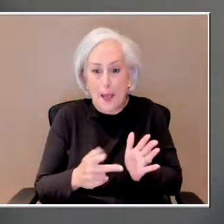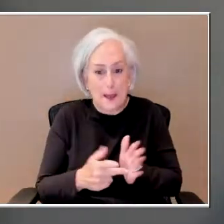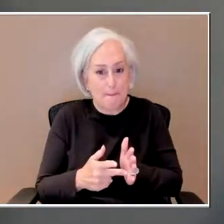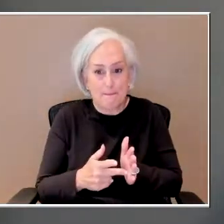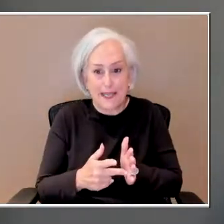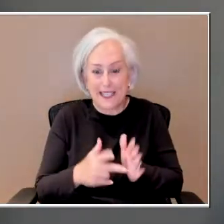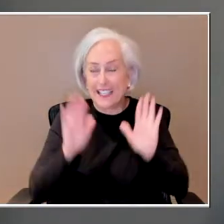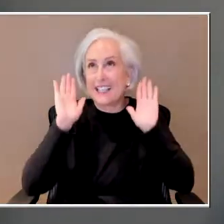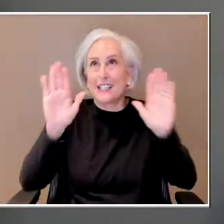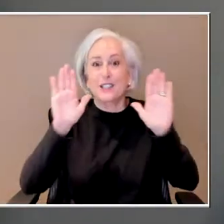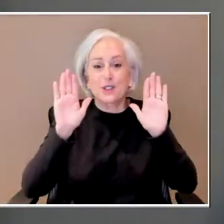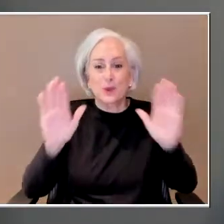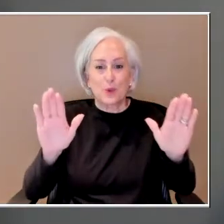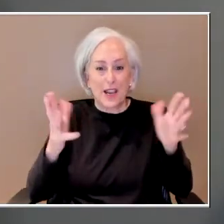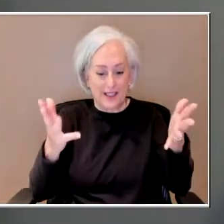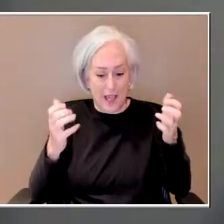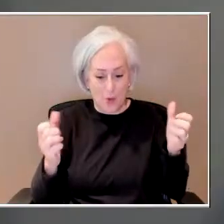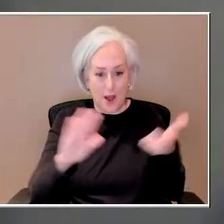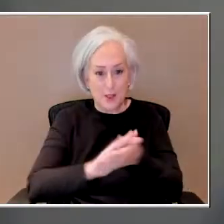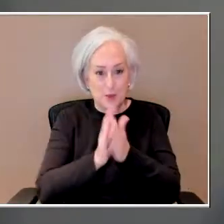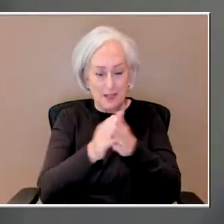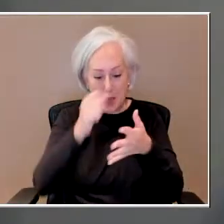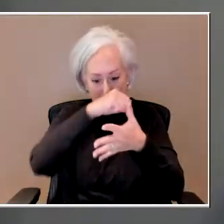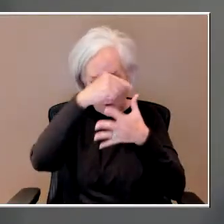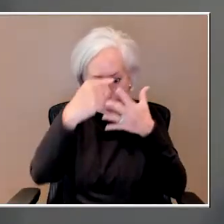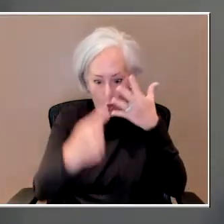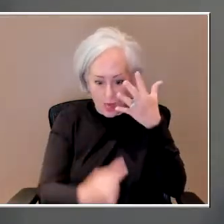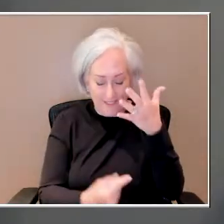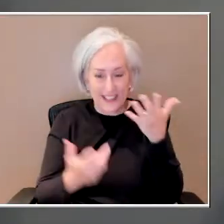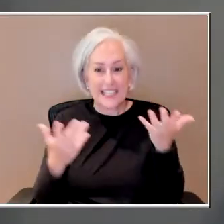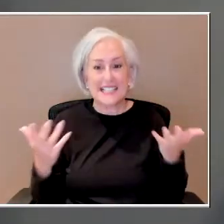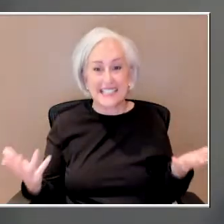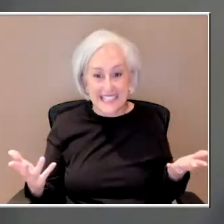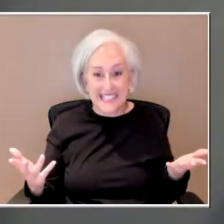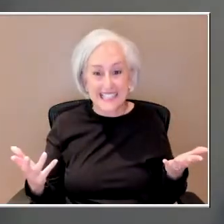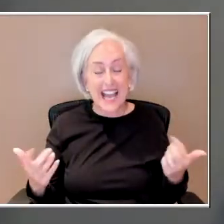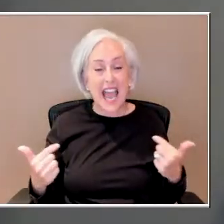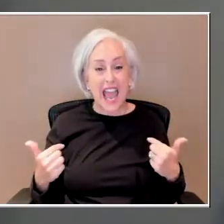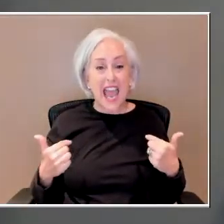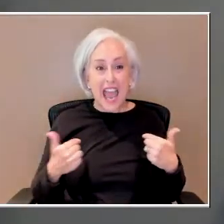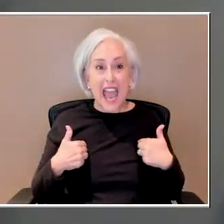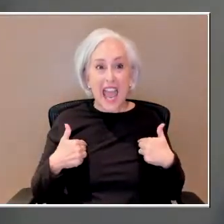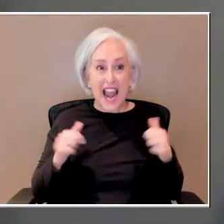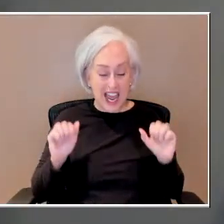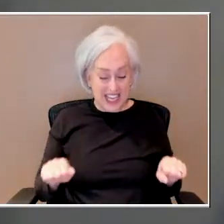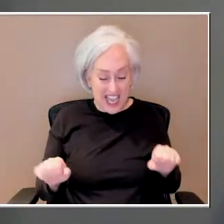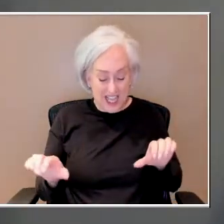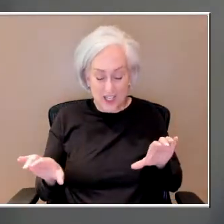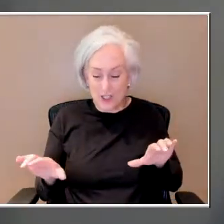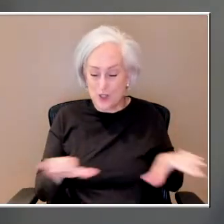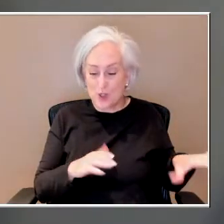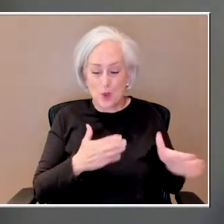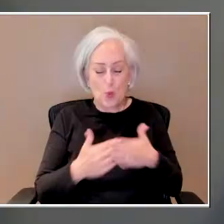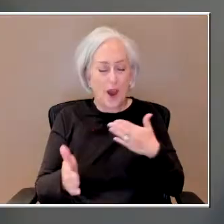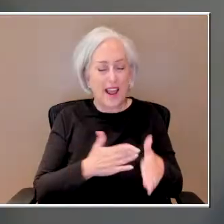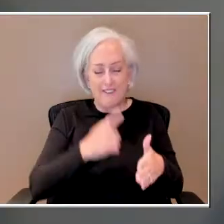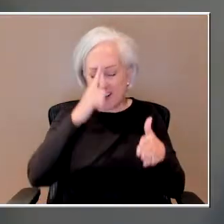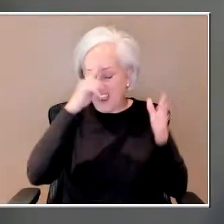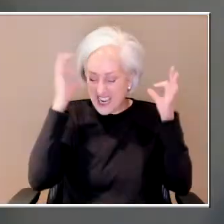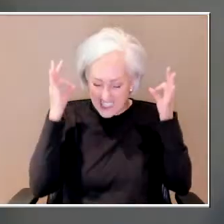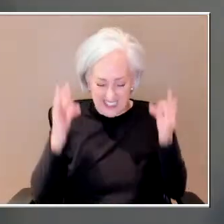great that I want to be all these things, and I can do whatever I put my mind